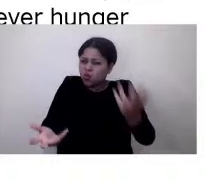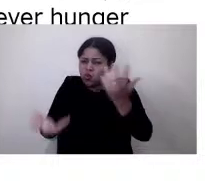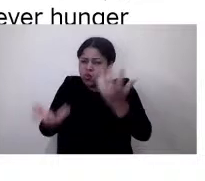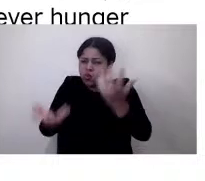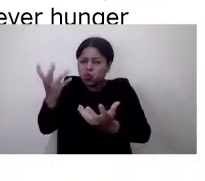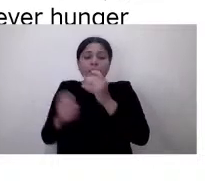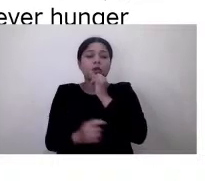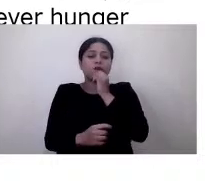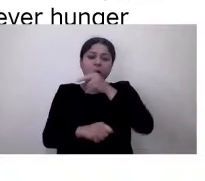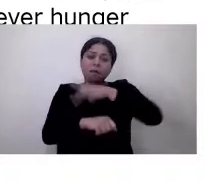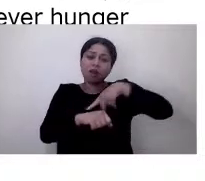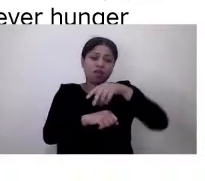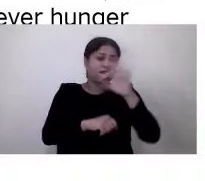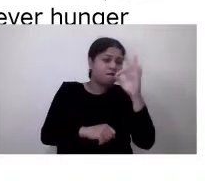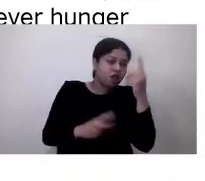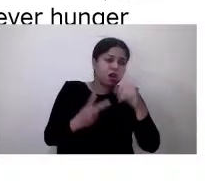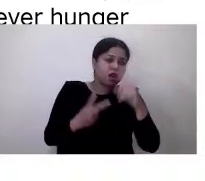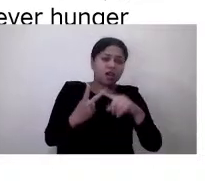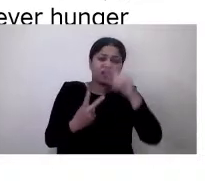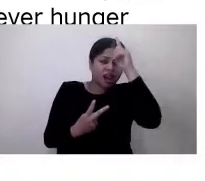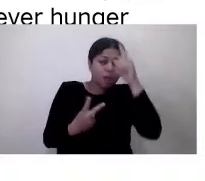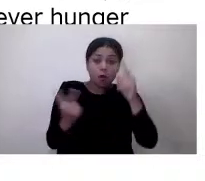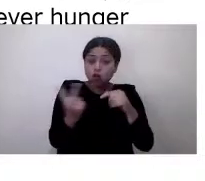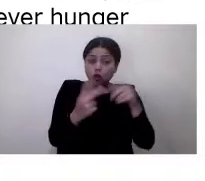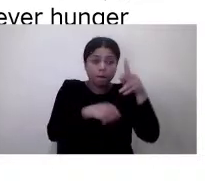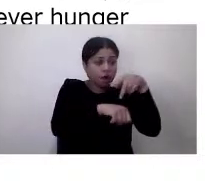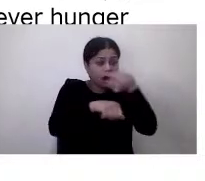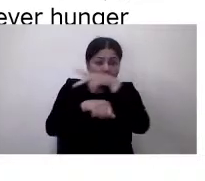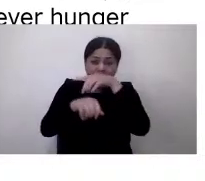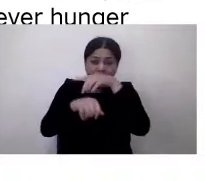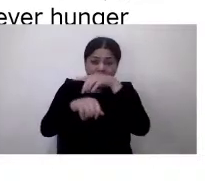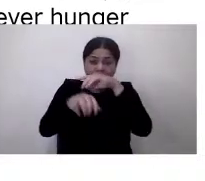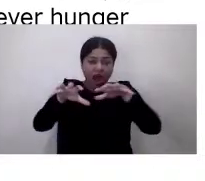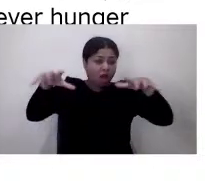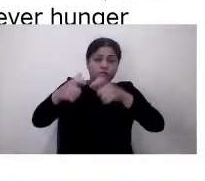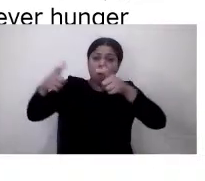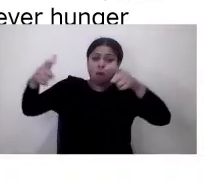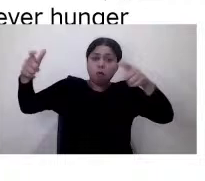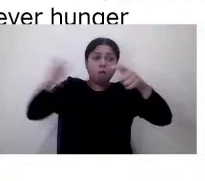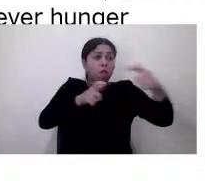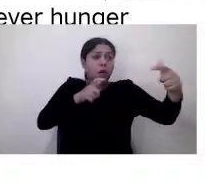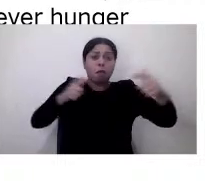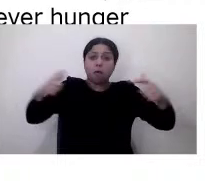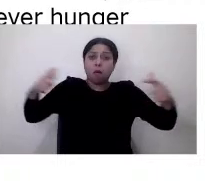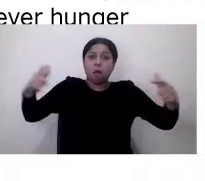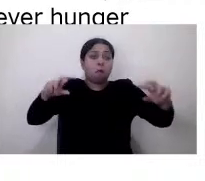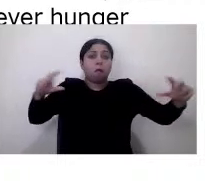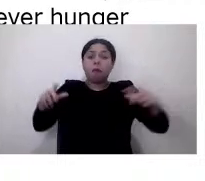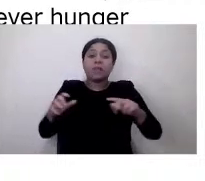7 times more than it used to be in the last decade.